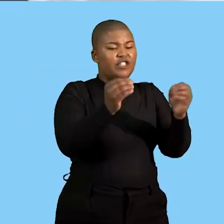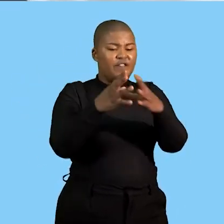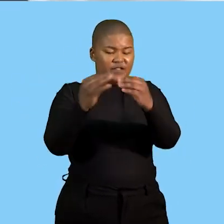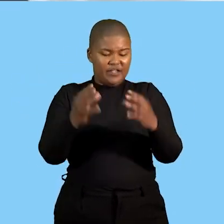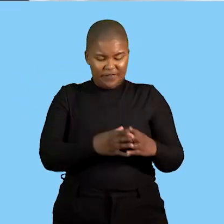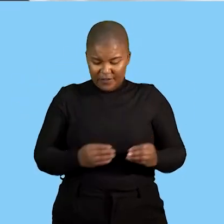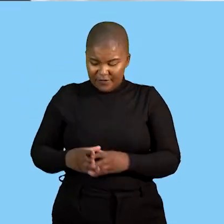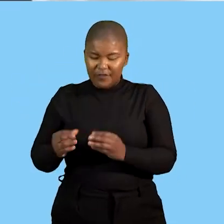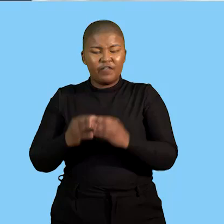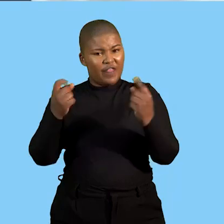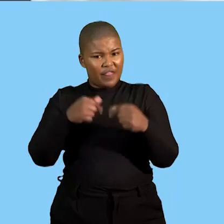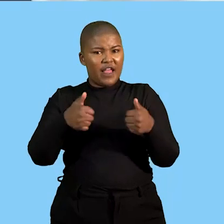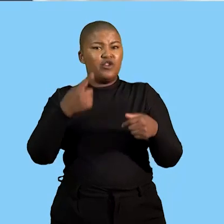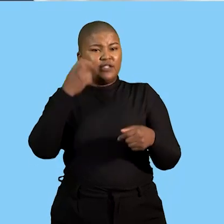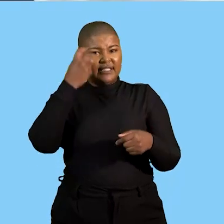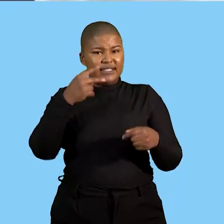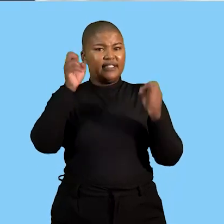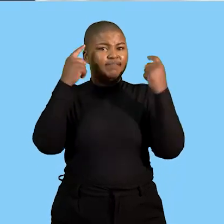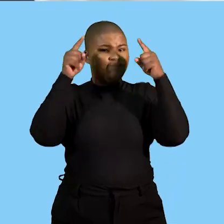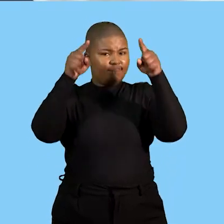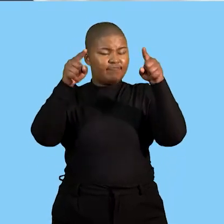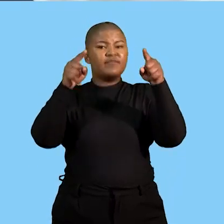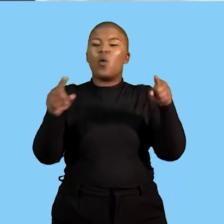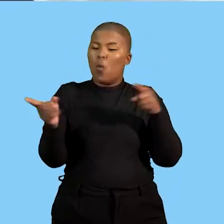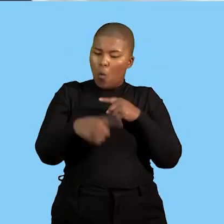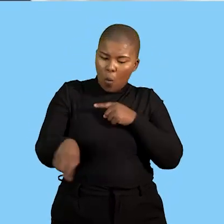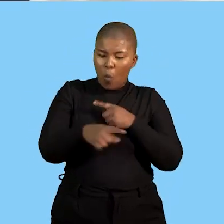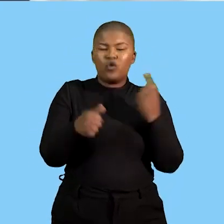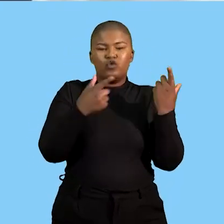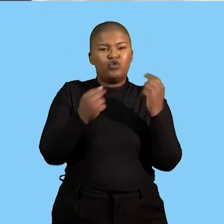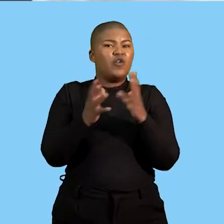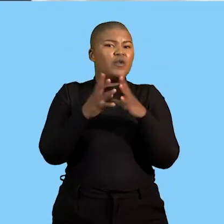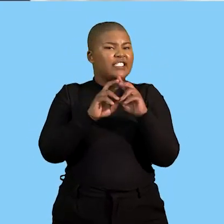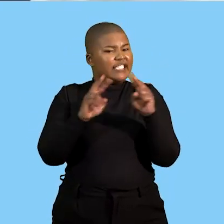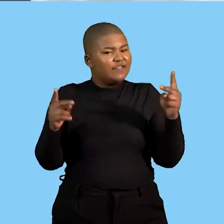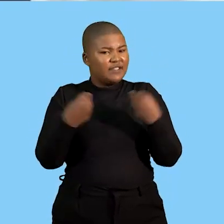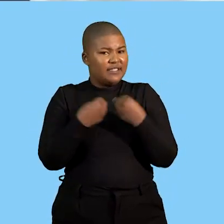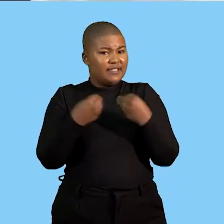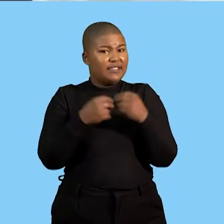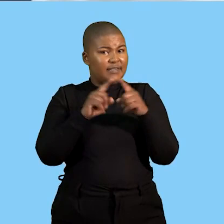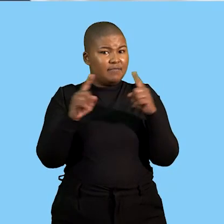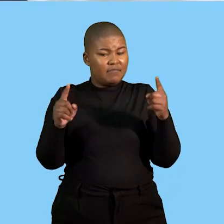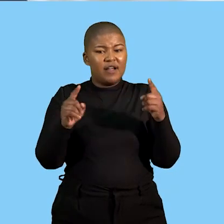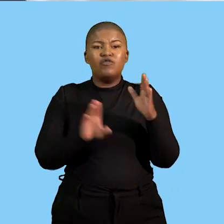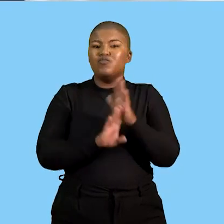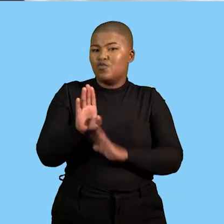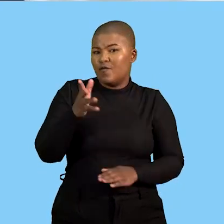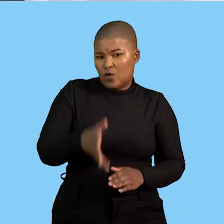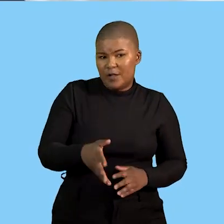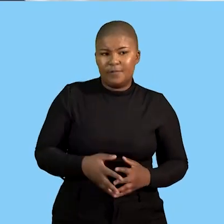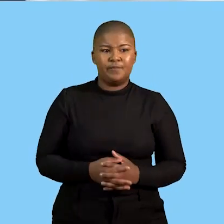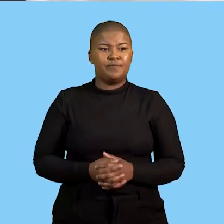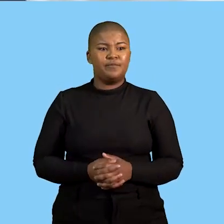Hence, we call this part of our lesson the importance of team dynamic theories in improving the success of a